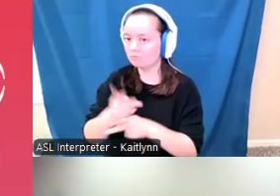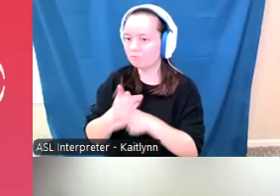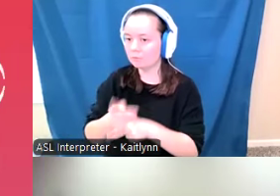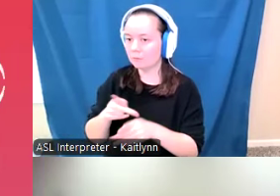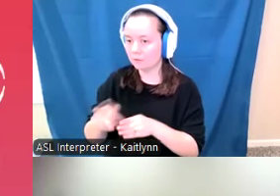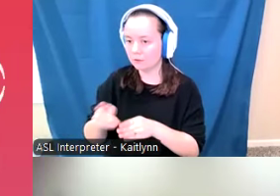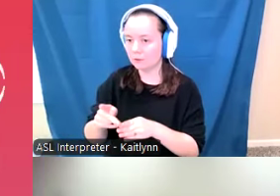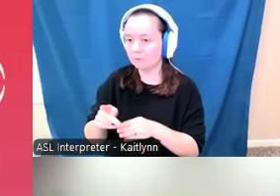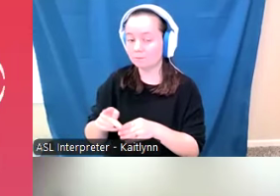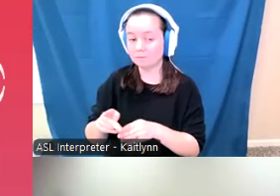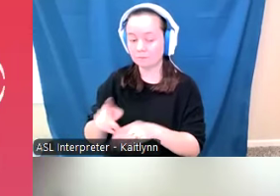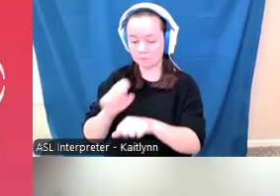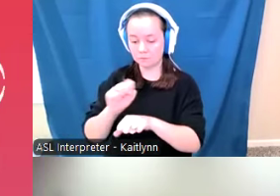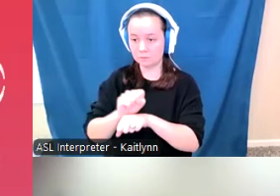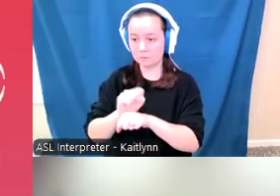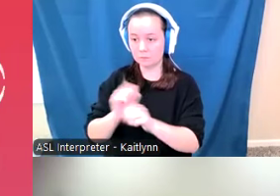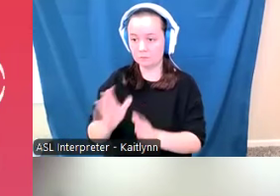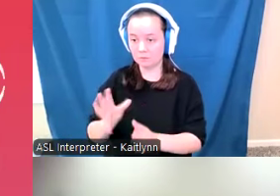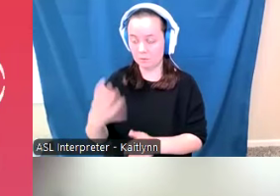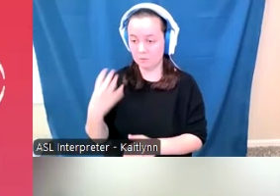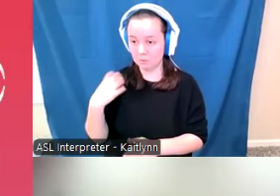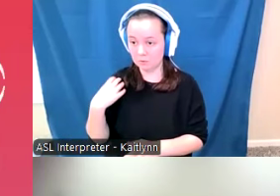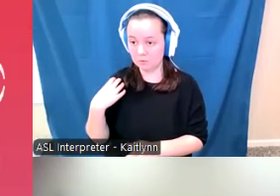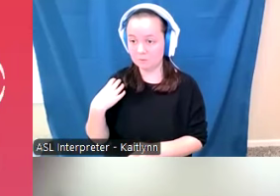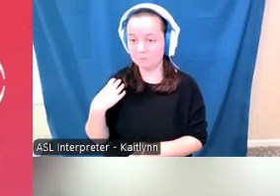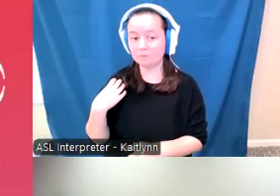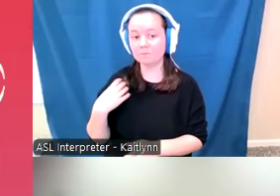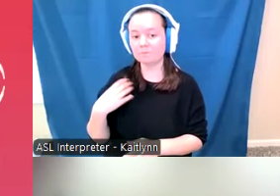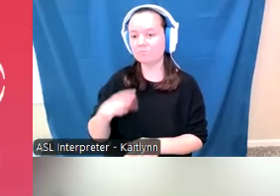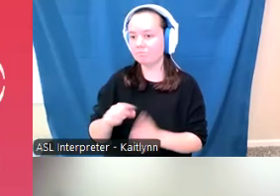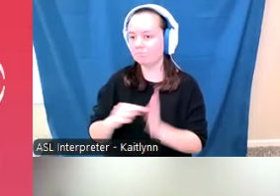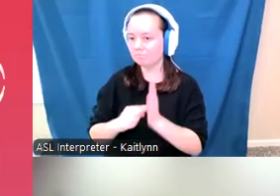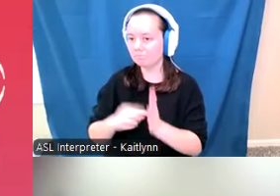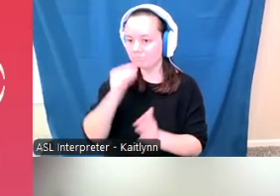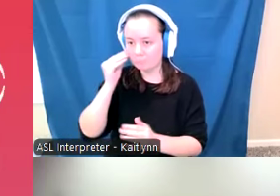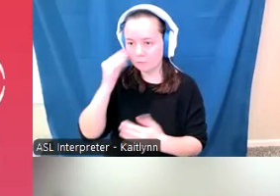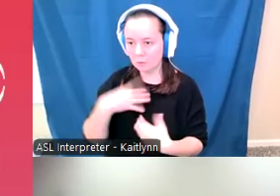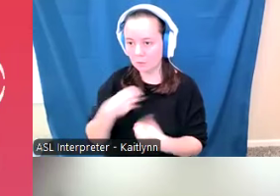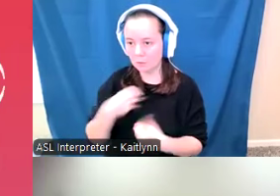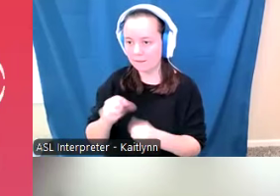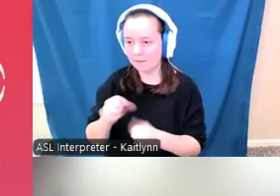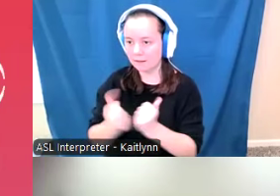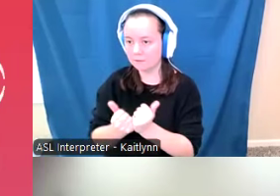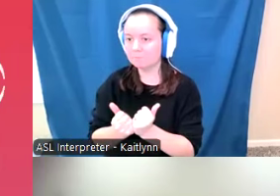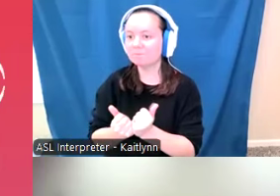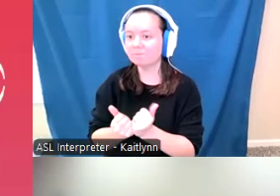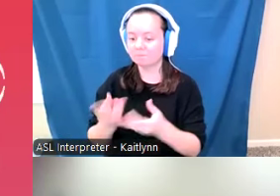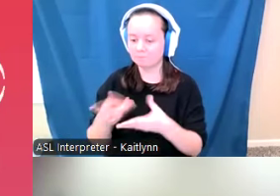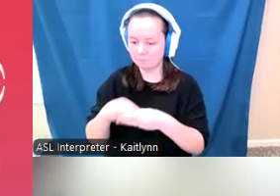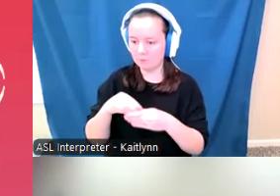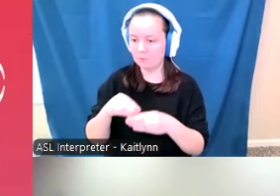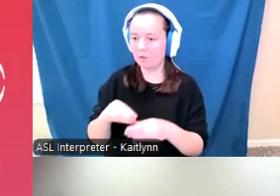Employers of direct care professionals, such as home health agencies, also play a role in determining compensation. They often